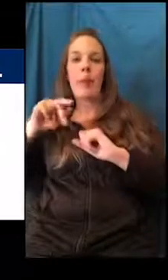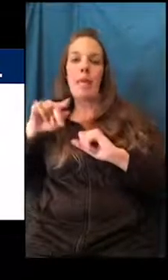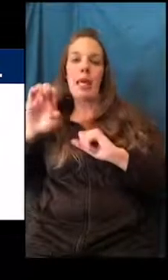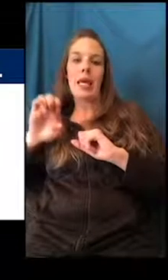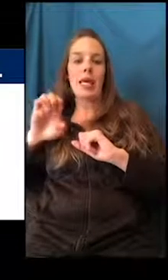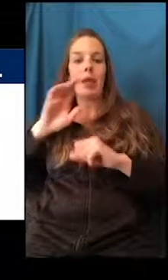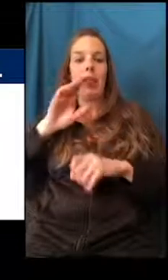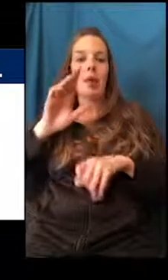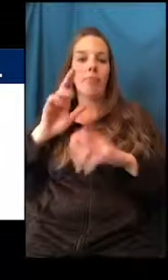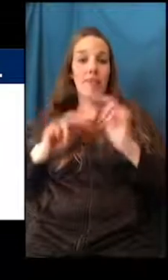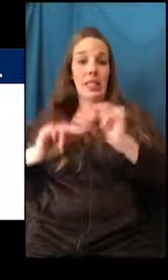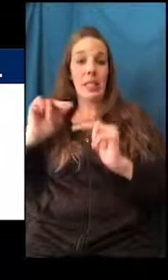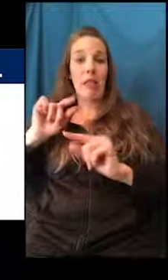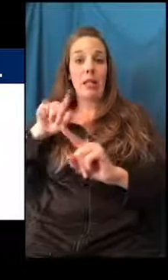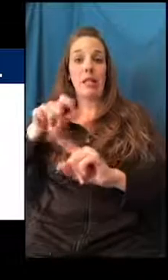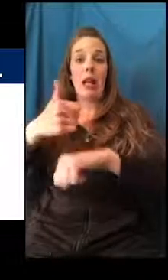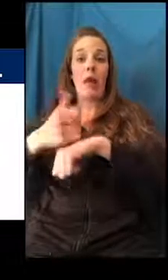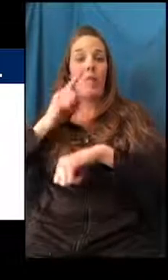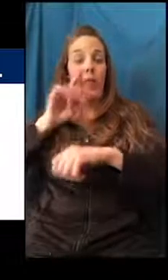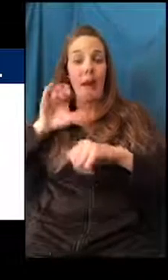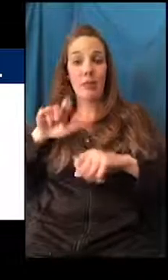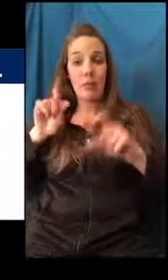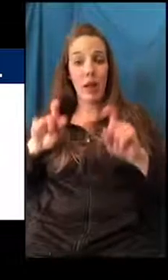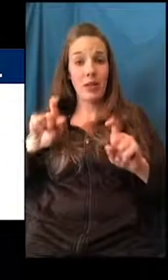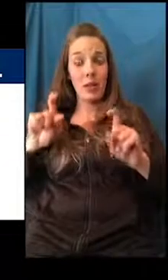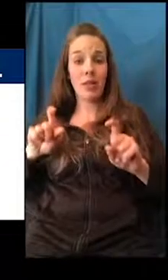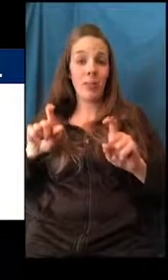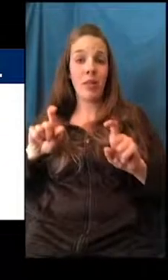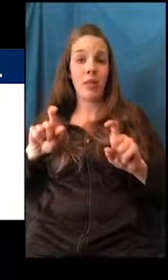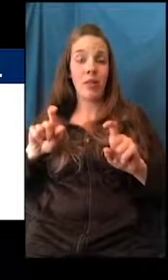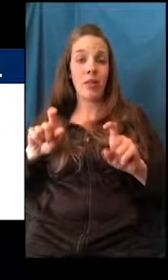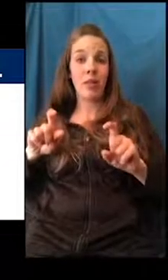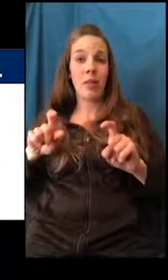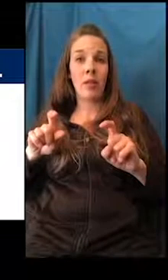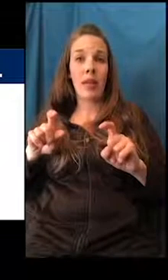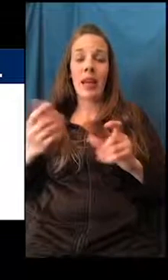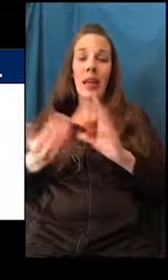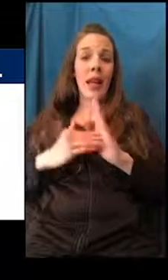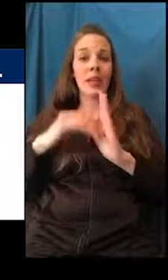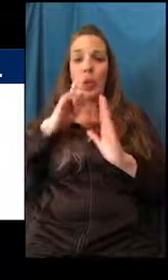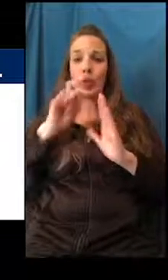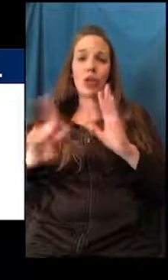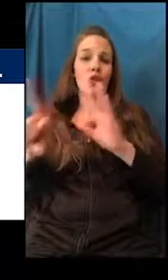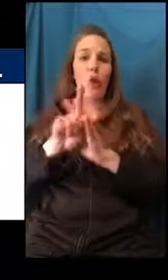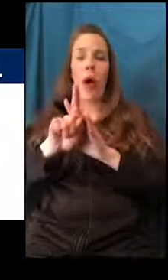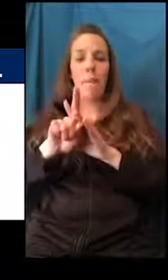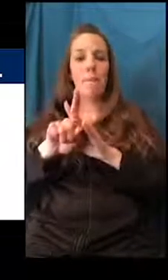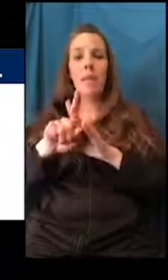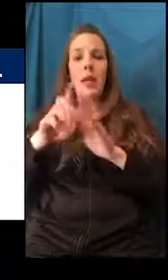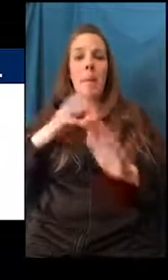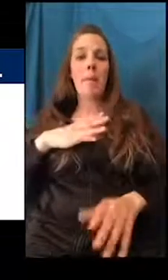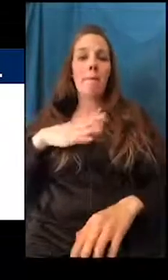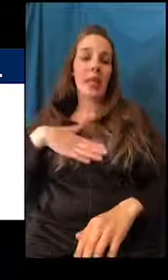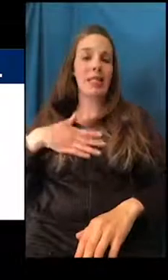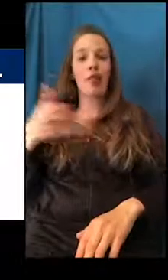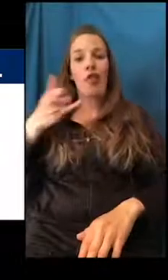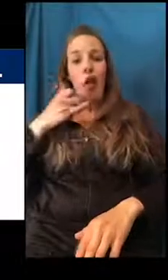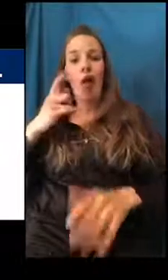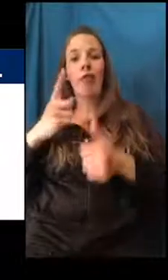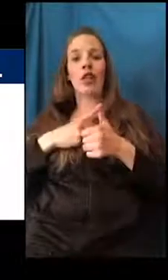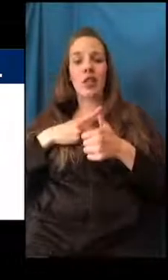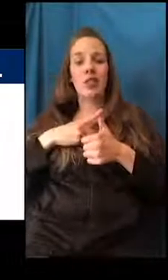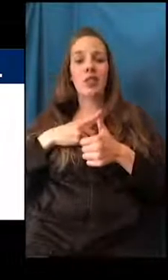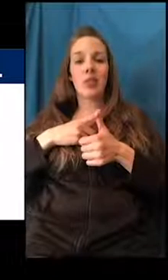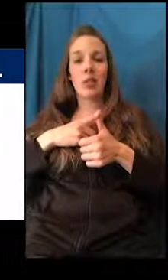to do that testing, and to not just show up, to please phone in, call the provider first, and get that